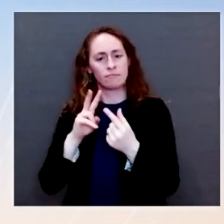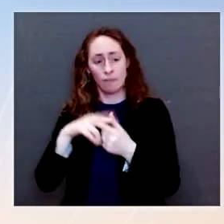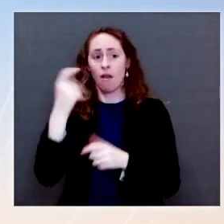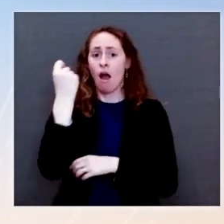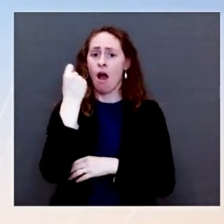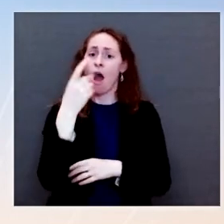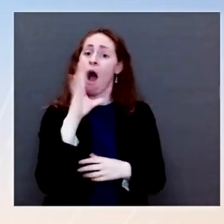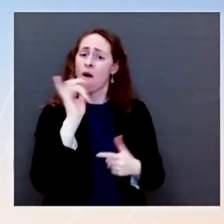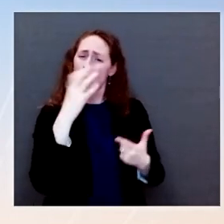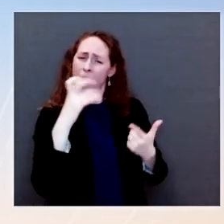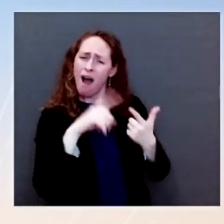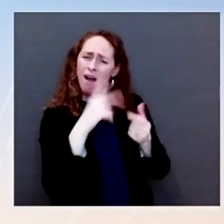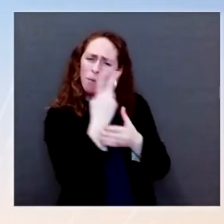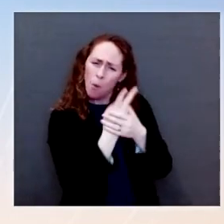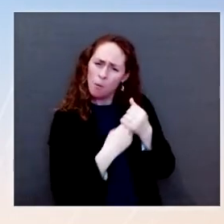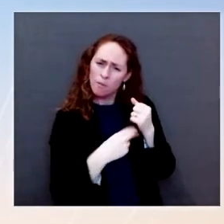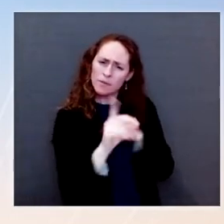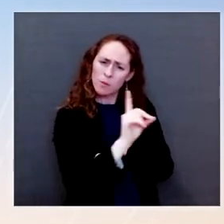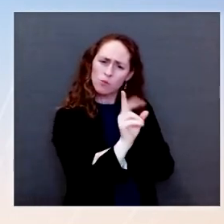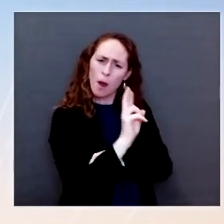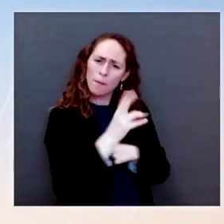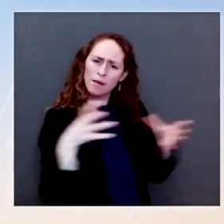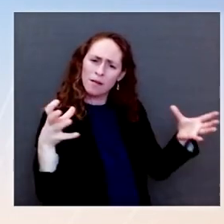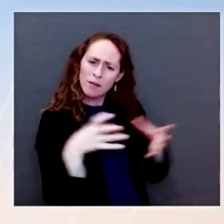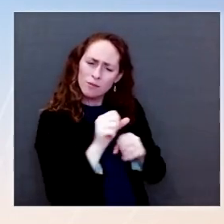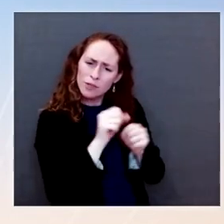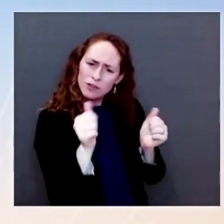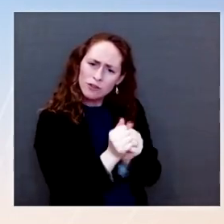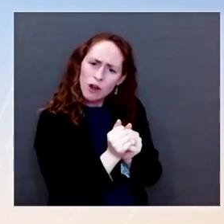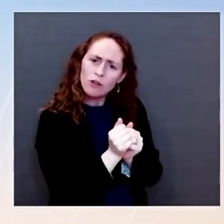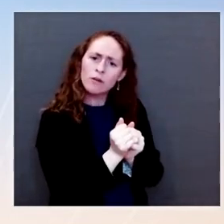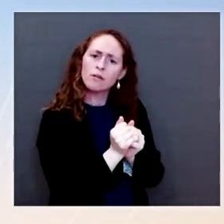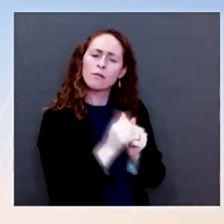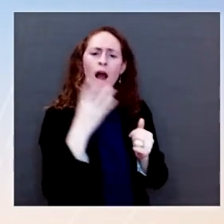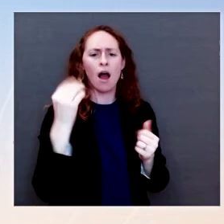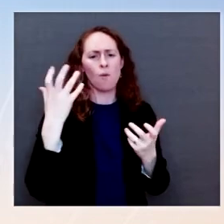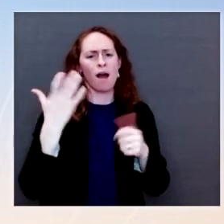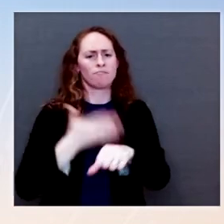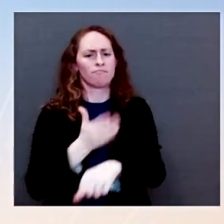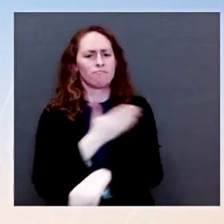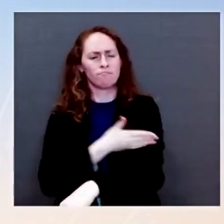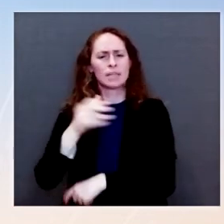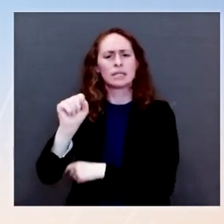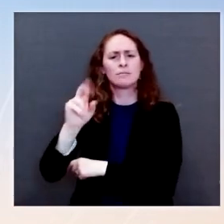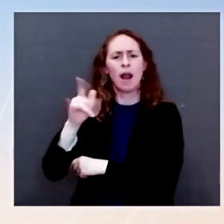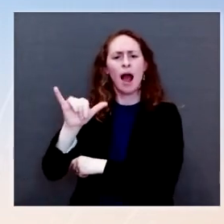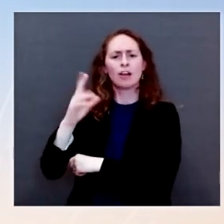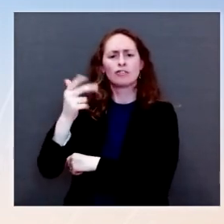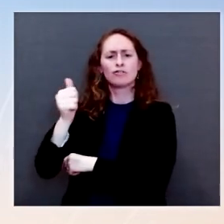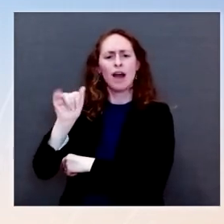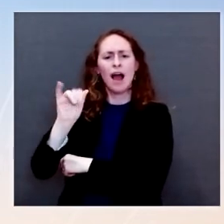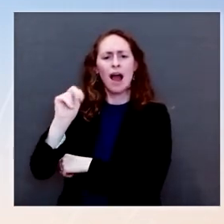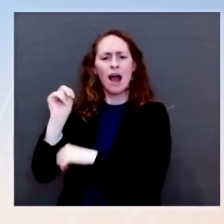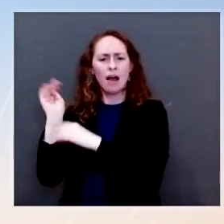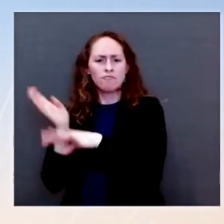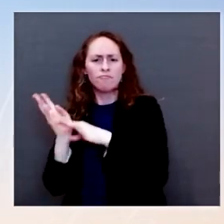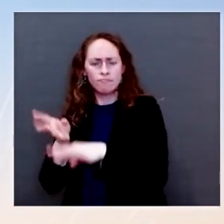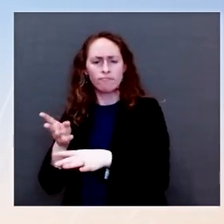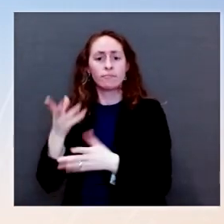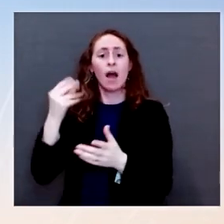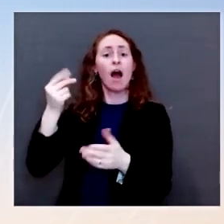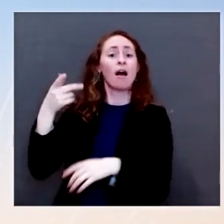to get his nominees through. So there's a lot that he would like to see happen in short order, and we're going to continue to work with leaders to do that. Go ahead.